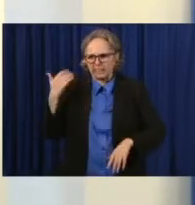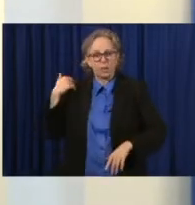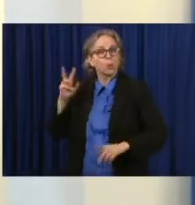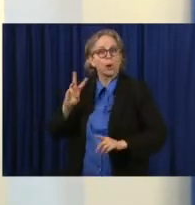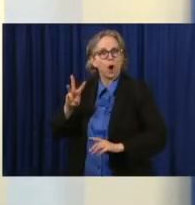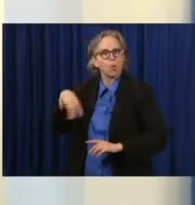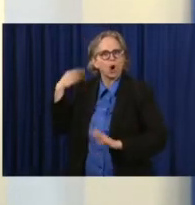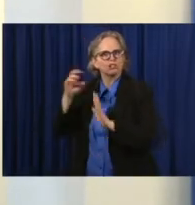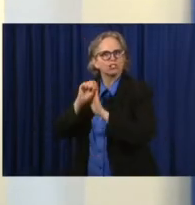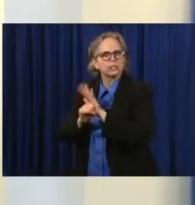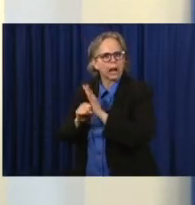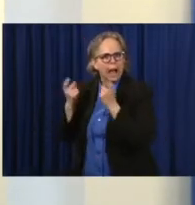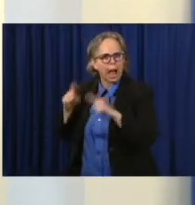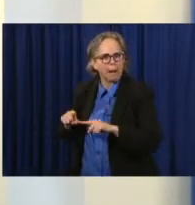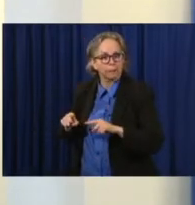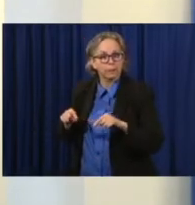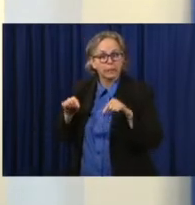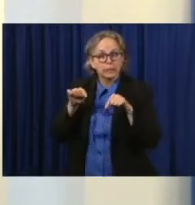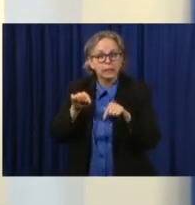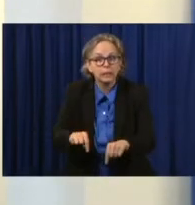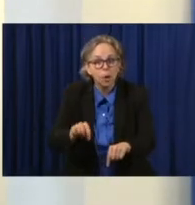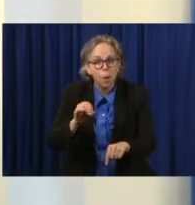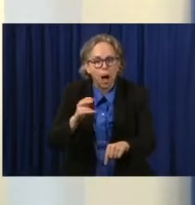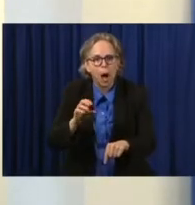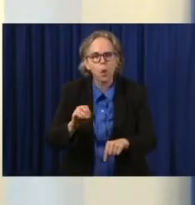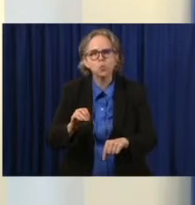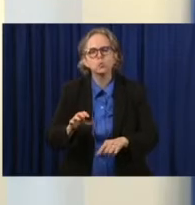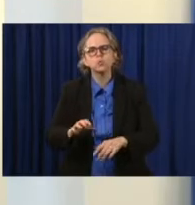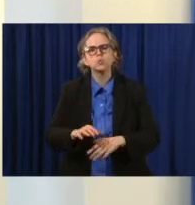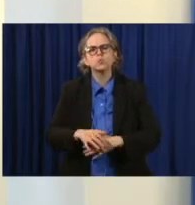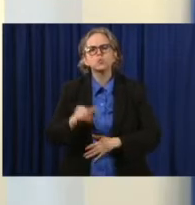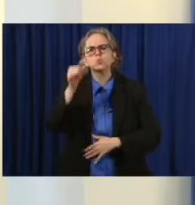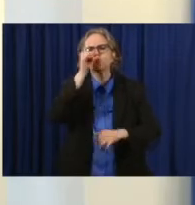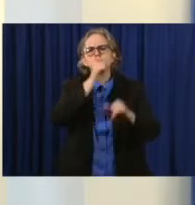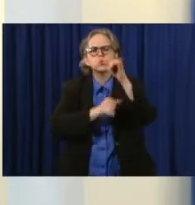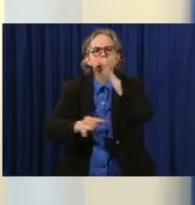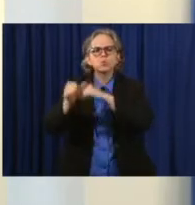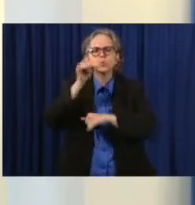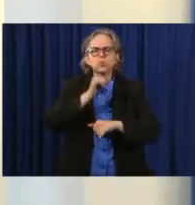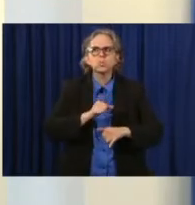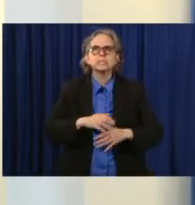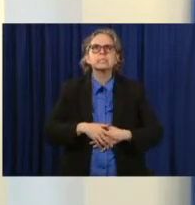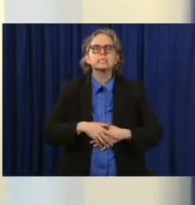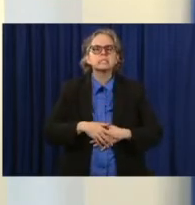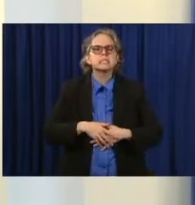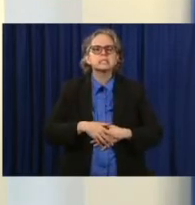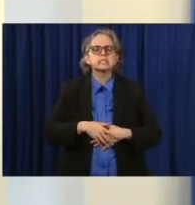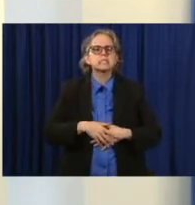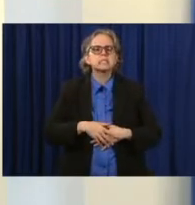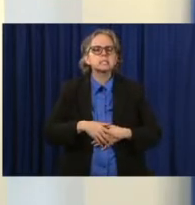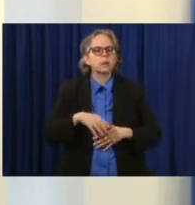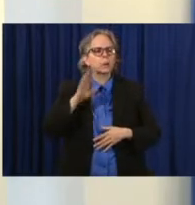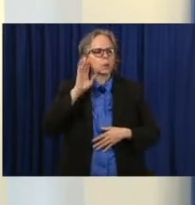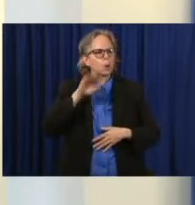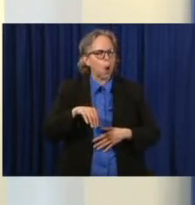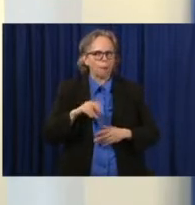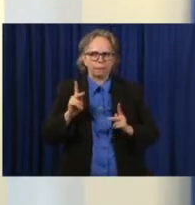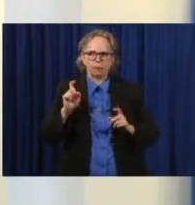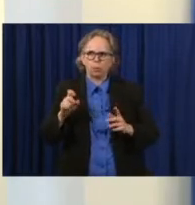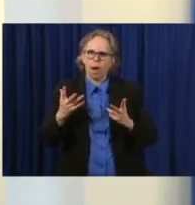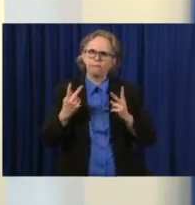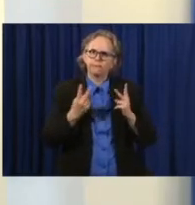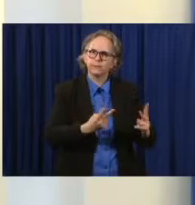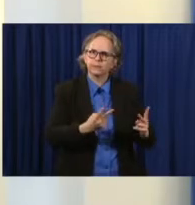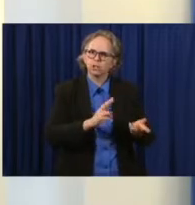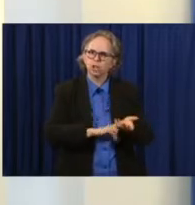it here in Ohio. And so at the same time, I just want to say this visitation thing is something that we need to keep looking at.